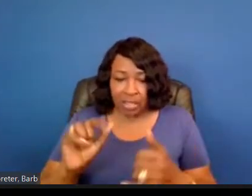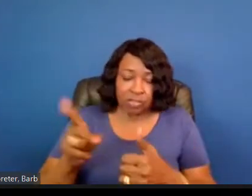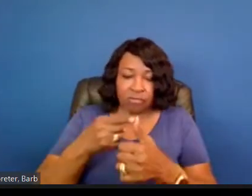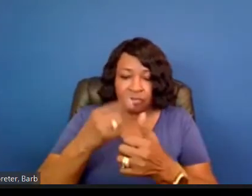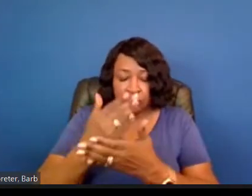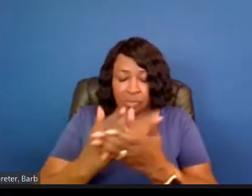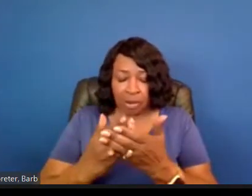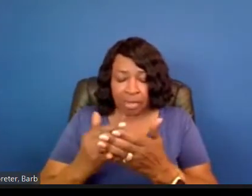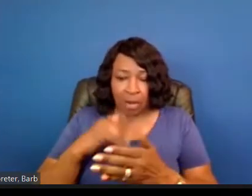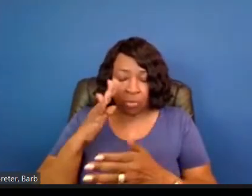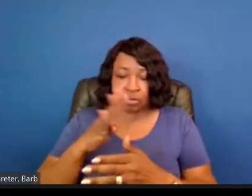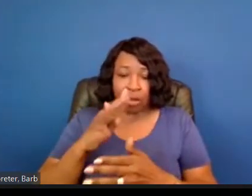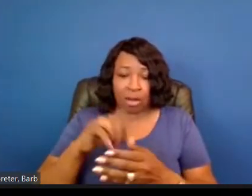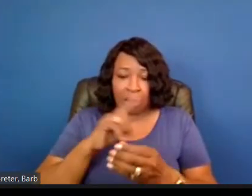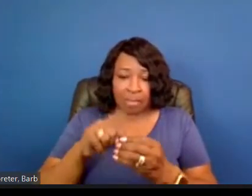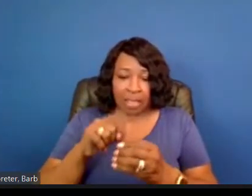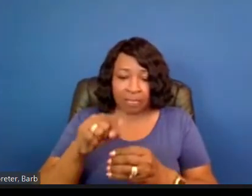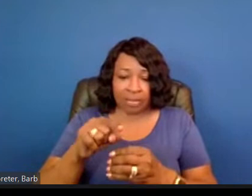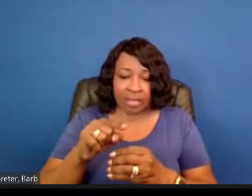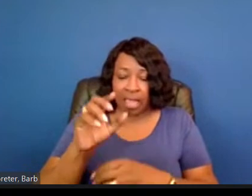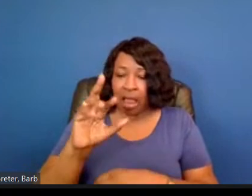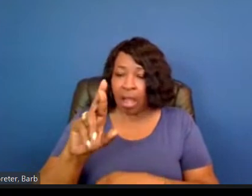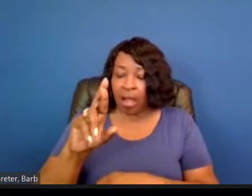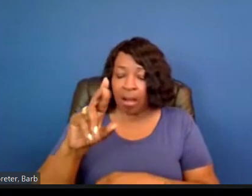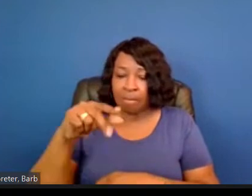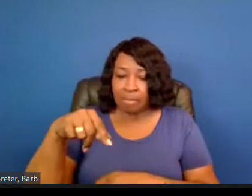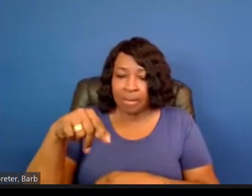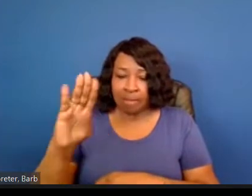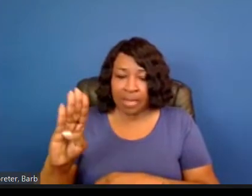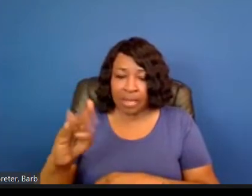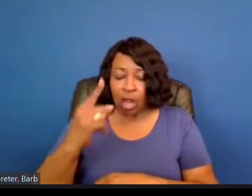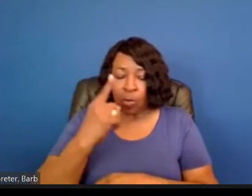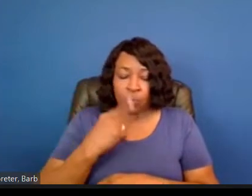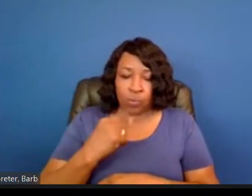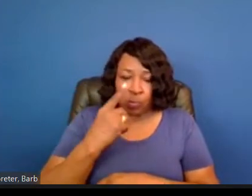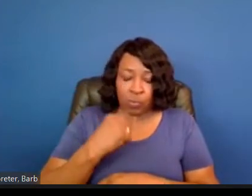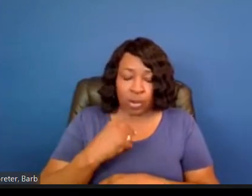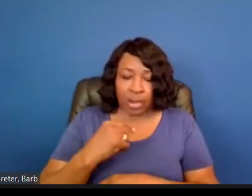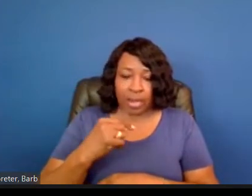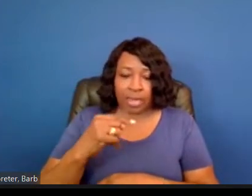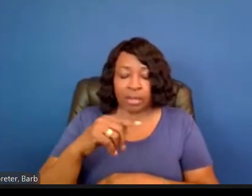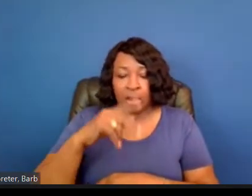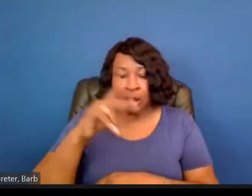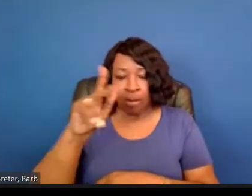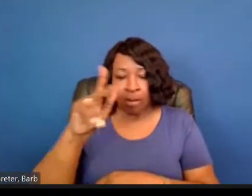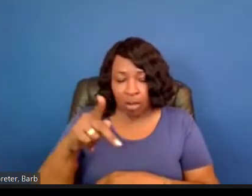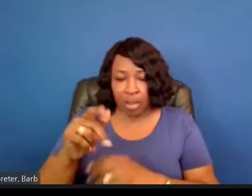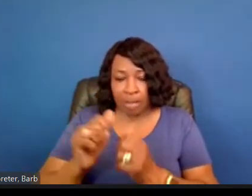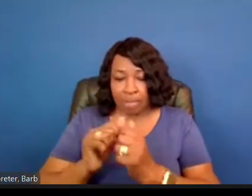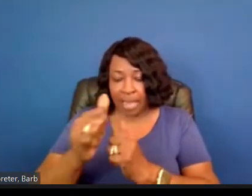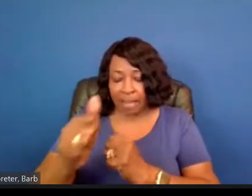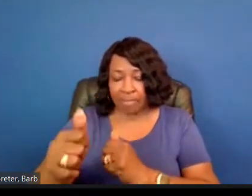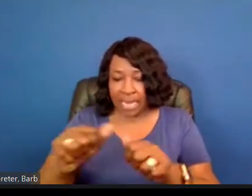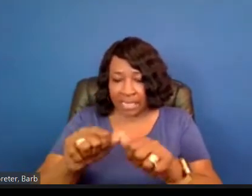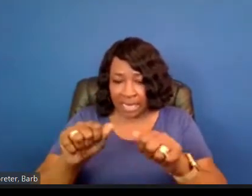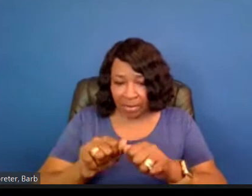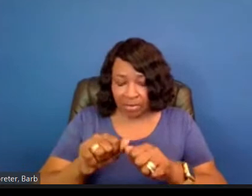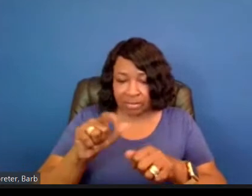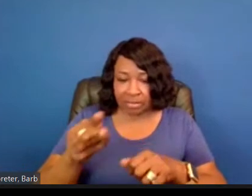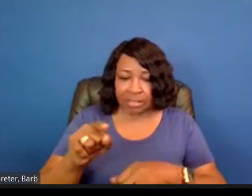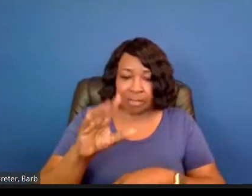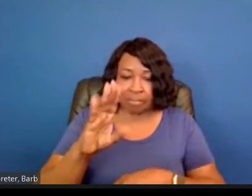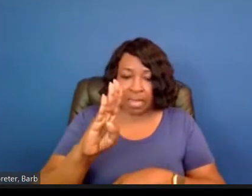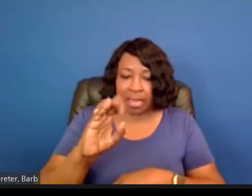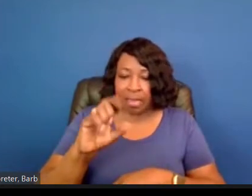going to talk about is the RPB, which is Red Purple Bypass Area, which is in the Belmont Redline area, and